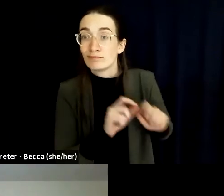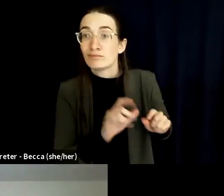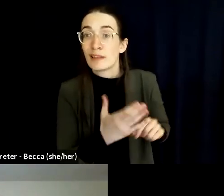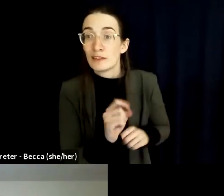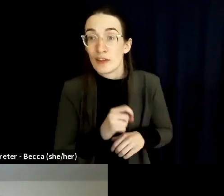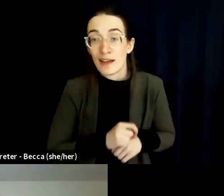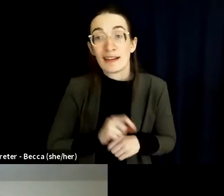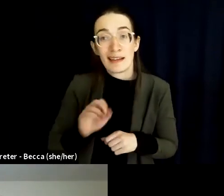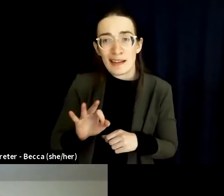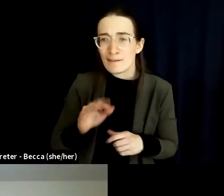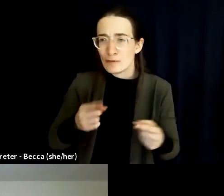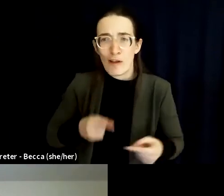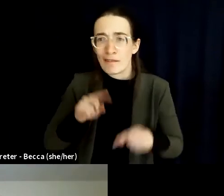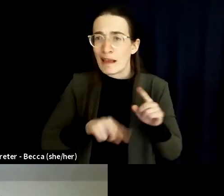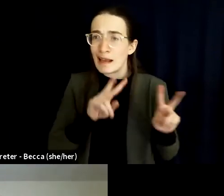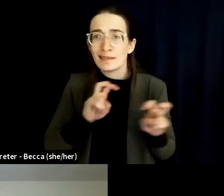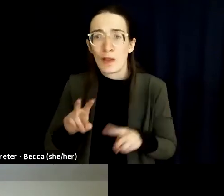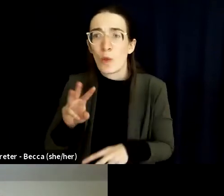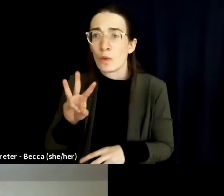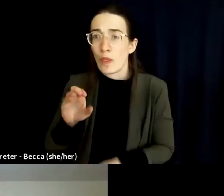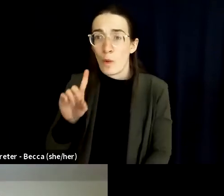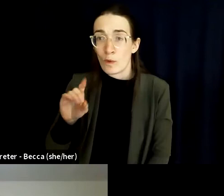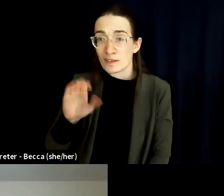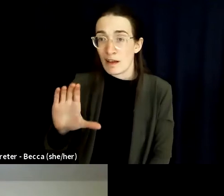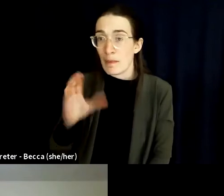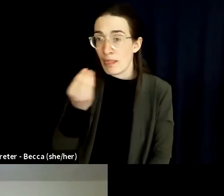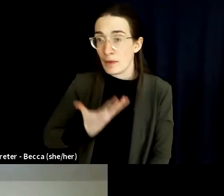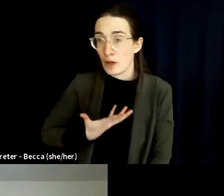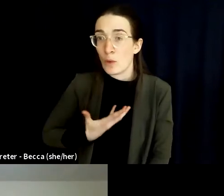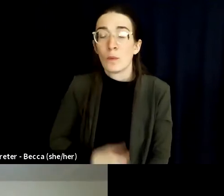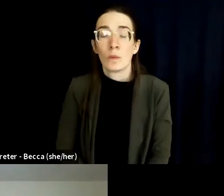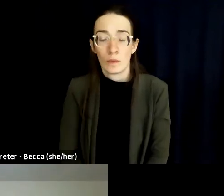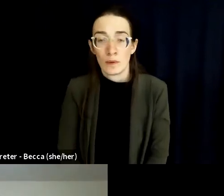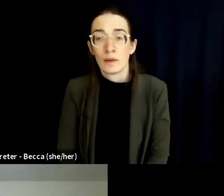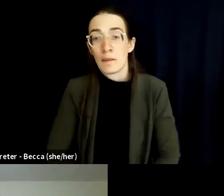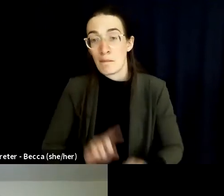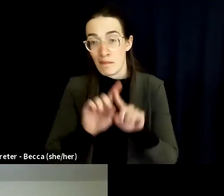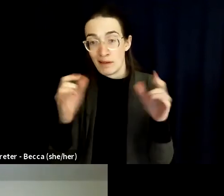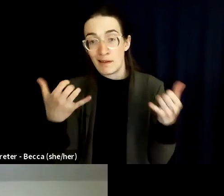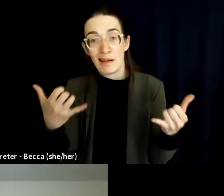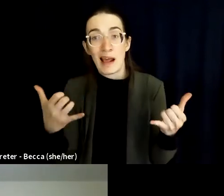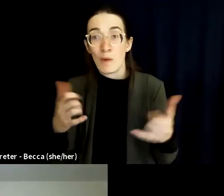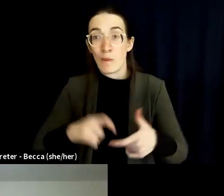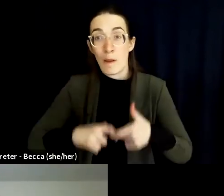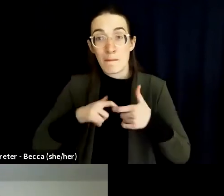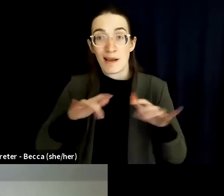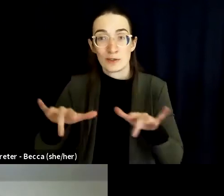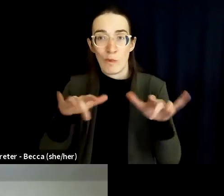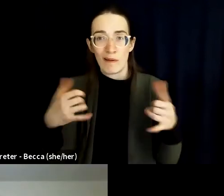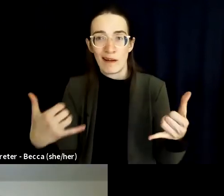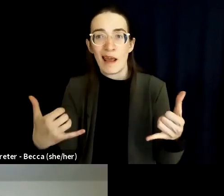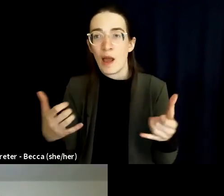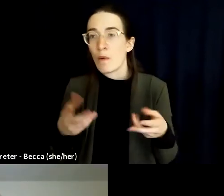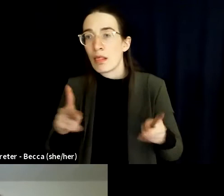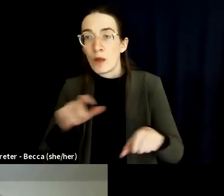for the Word document. But I'm going to, I'm going to pause the recording and also allow